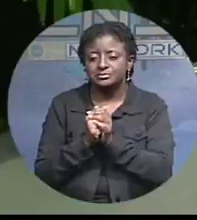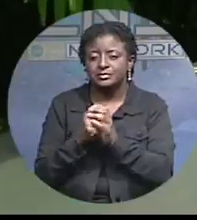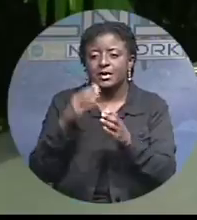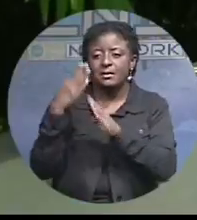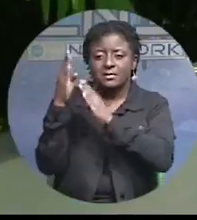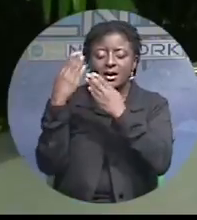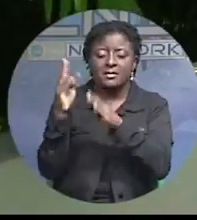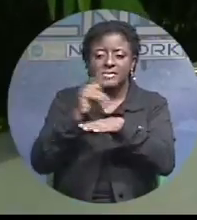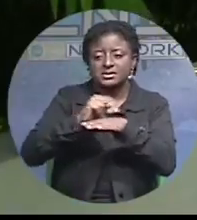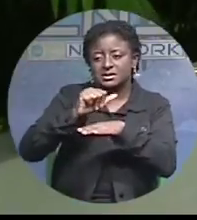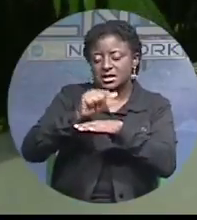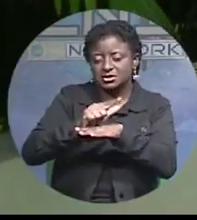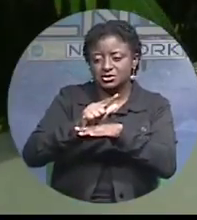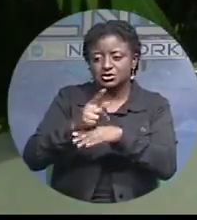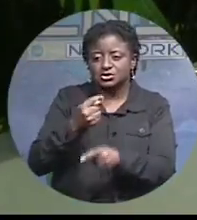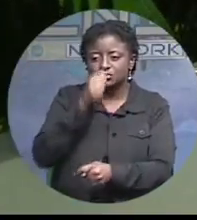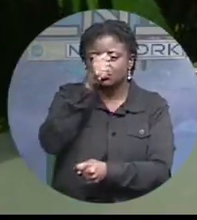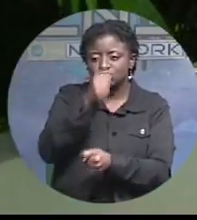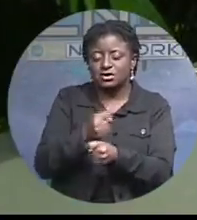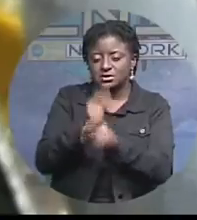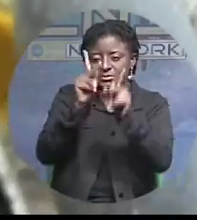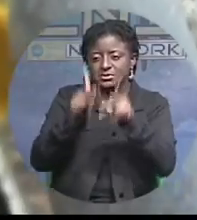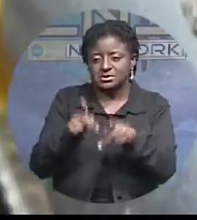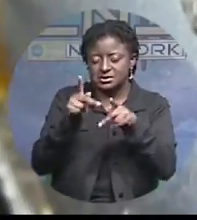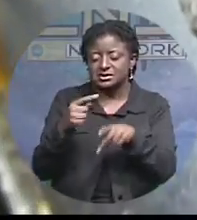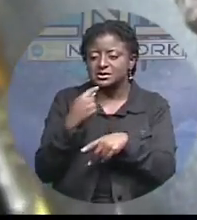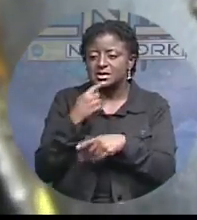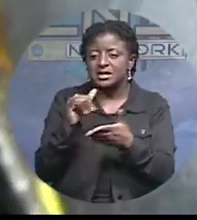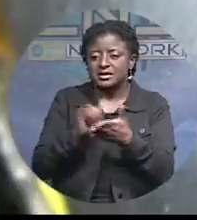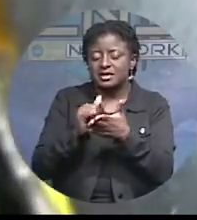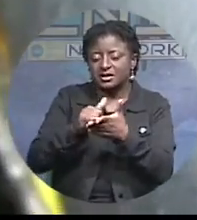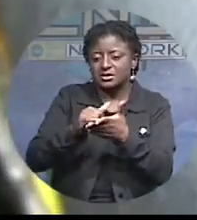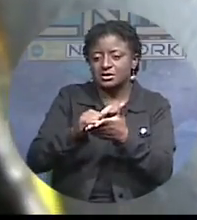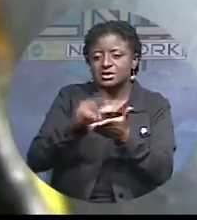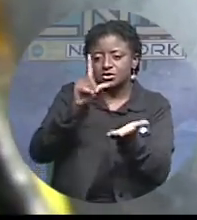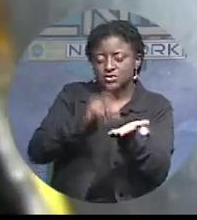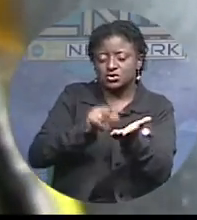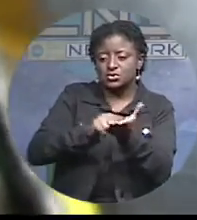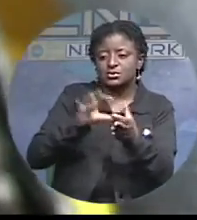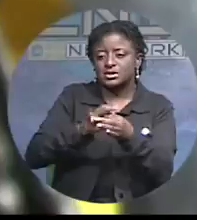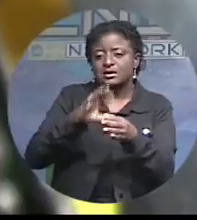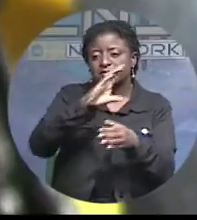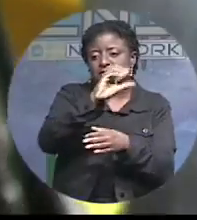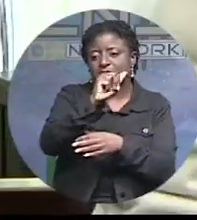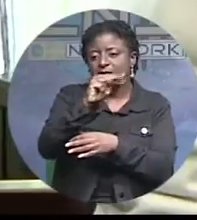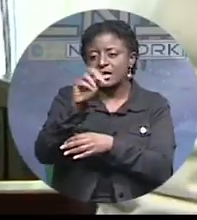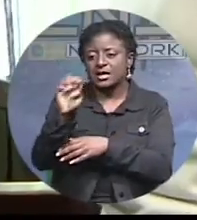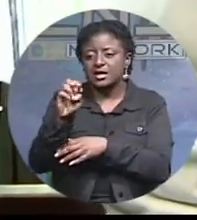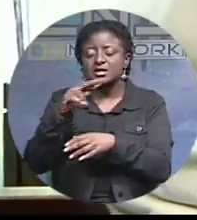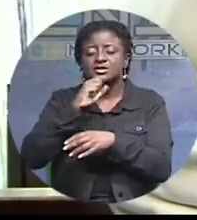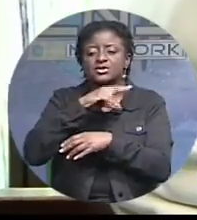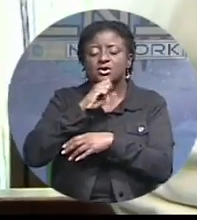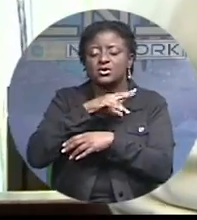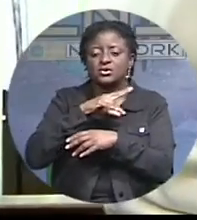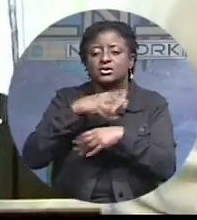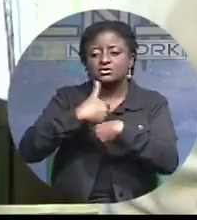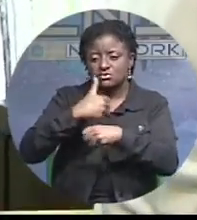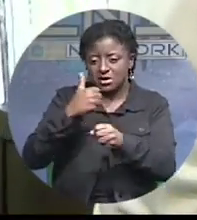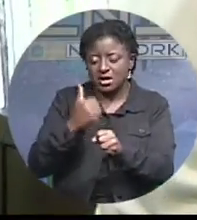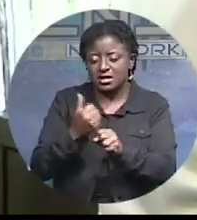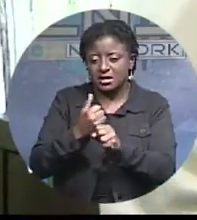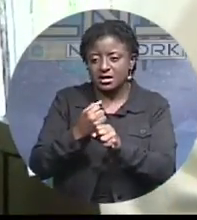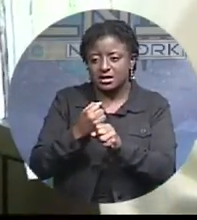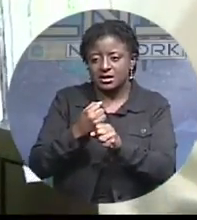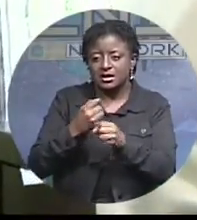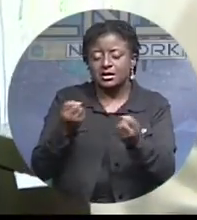Bahamas National Trust officials contend that news of the cane toad is causing quite a stir. The Trust's Director of Science and Policy,